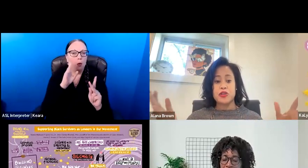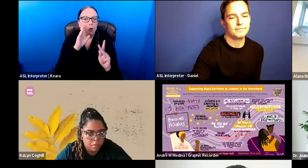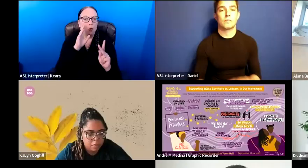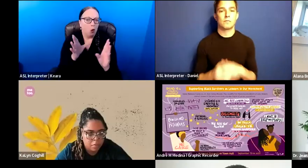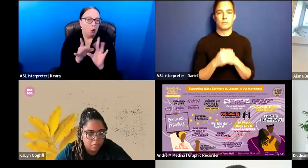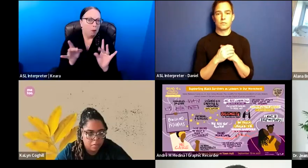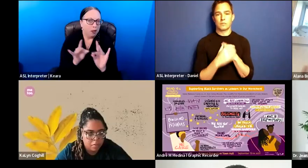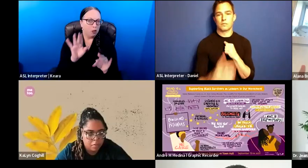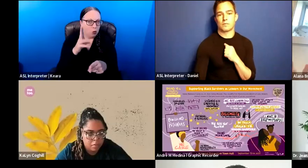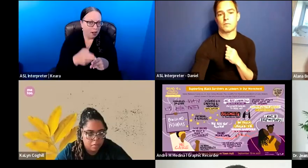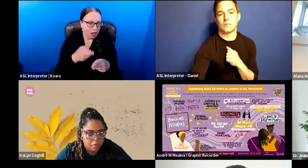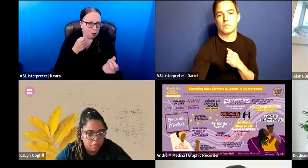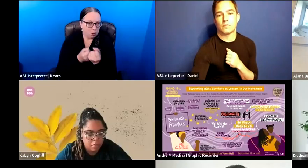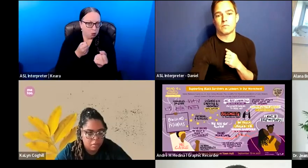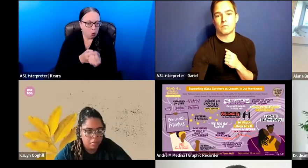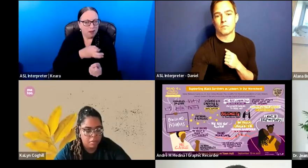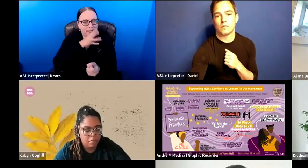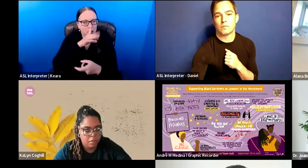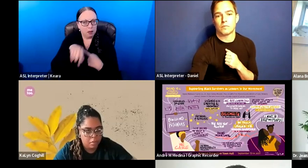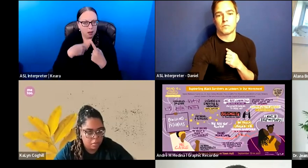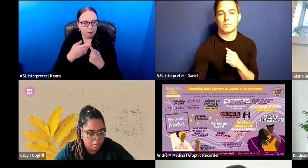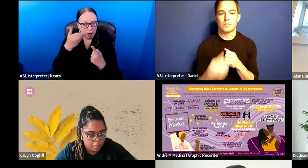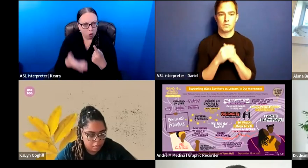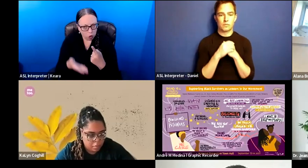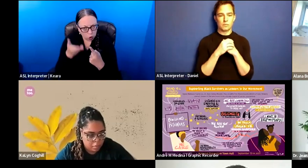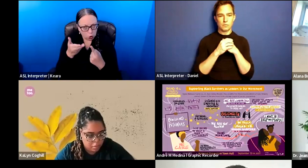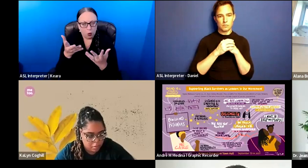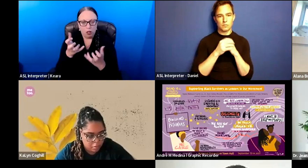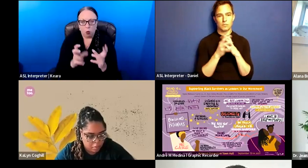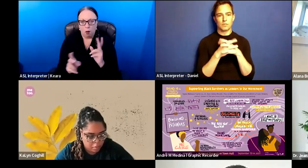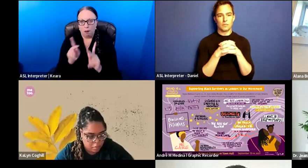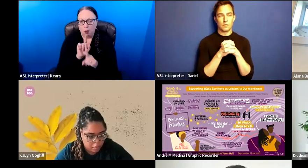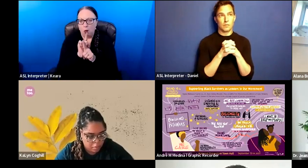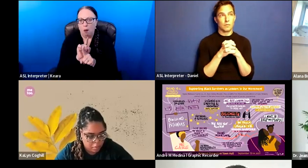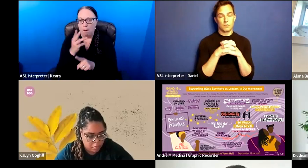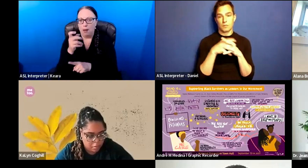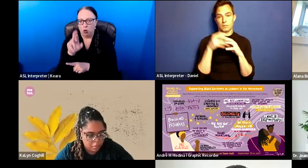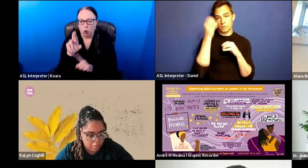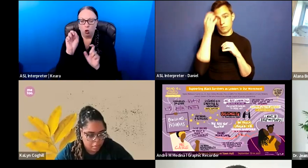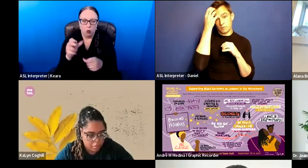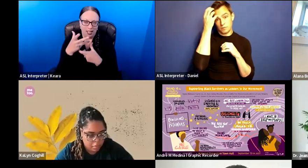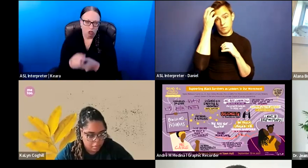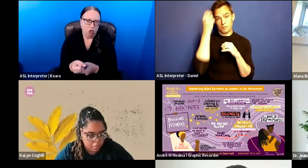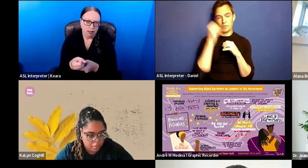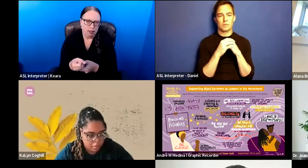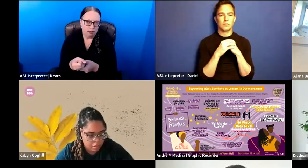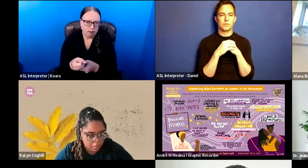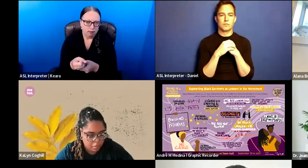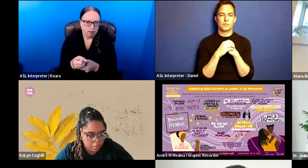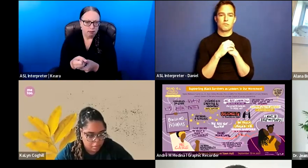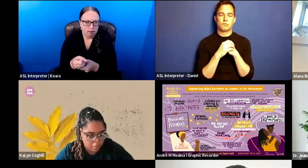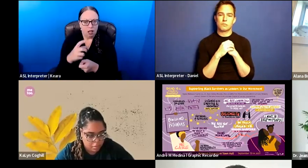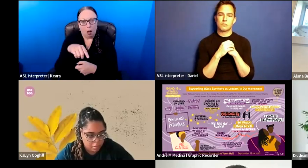out for you, to like speak about you, but you also really want people, a mentor you can trust. That's I would say a Black